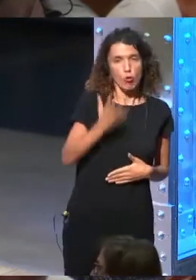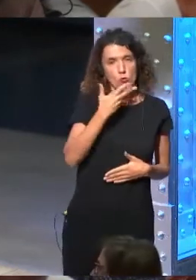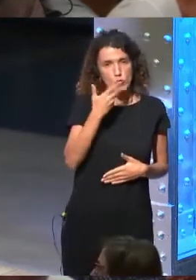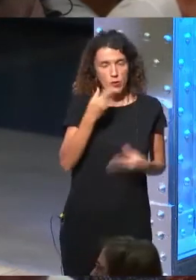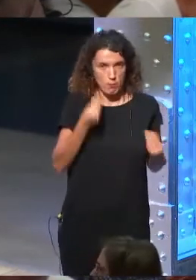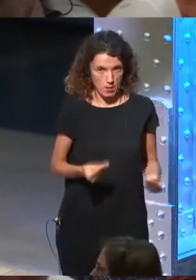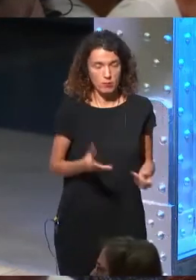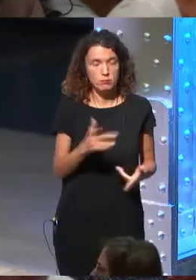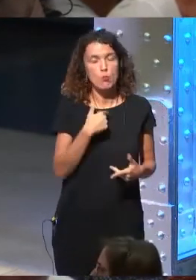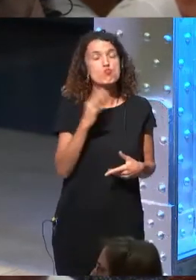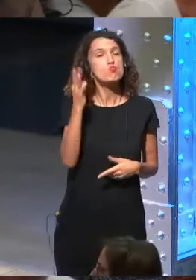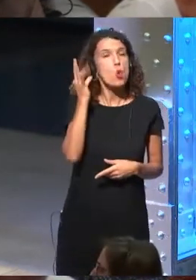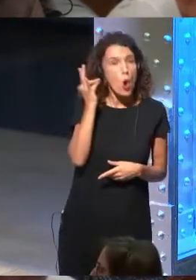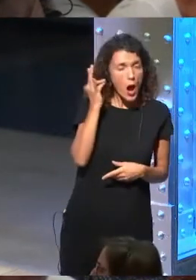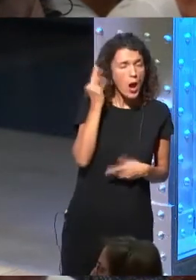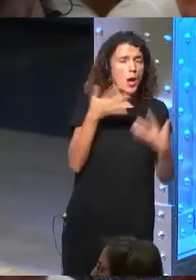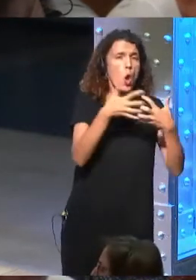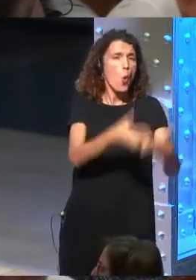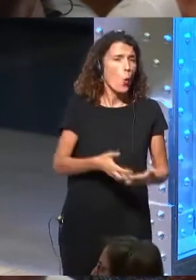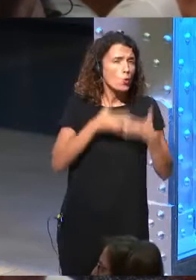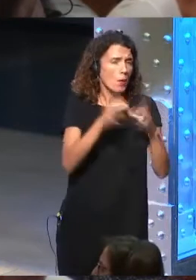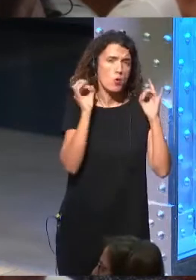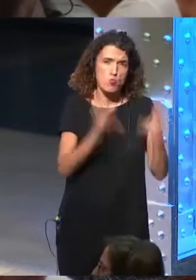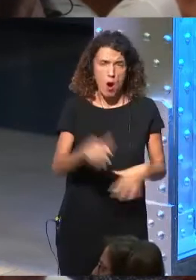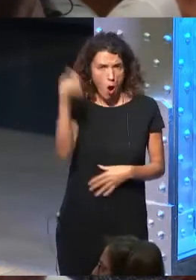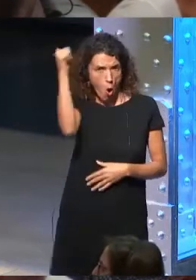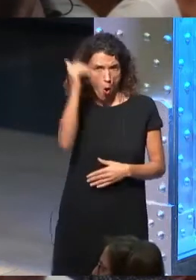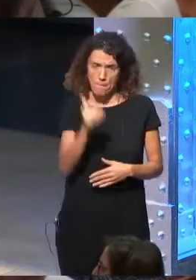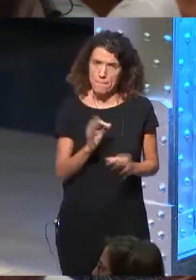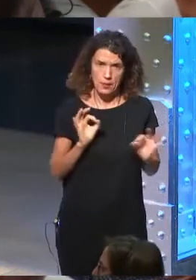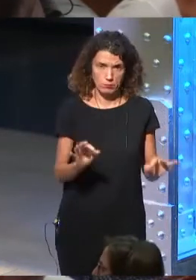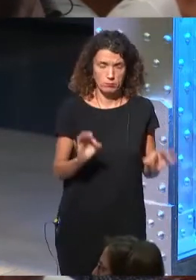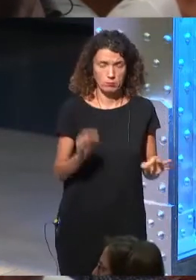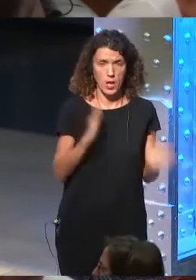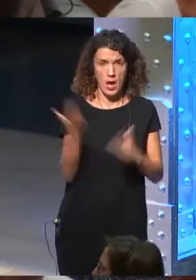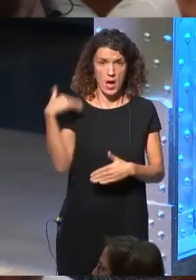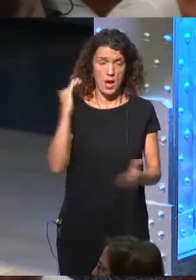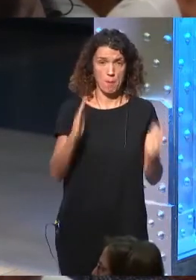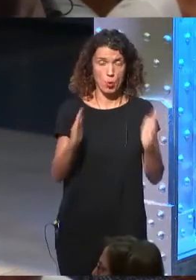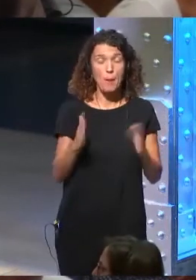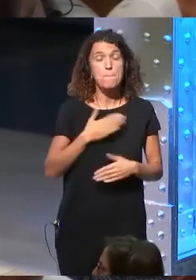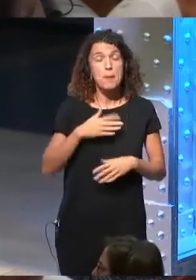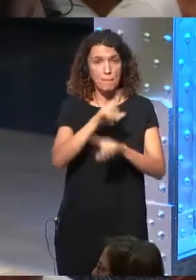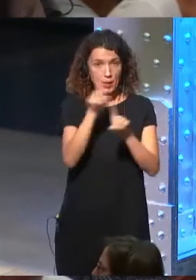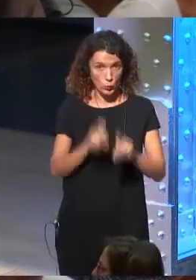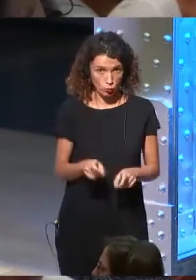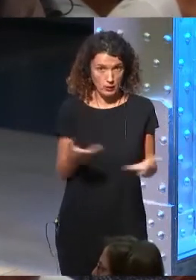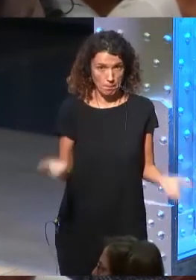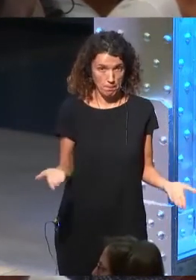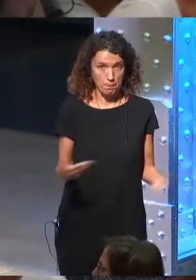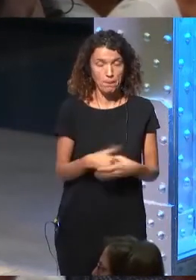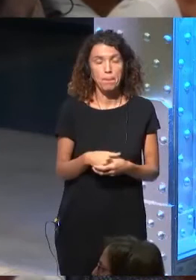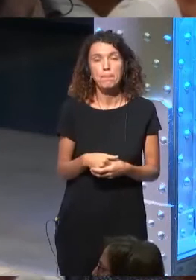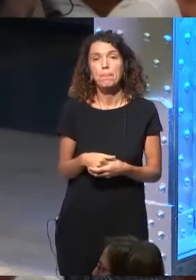were warriors. They fought just like men did at that time. So my question is,